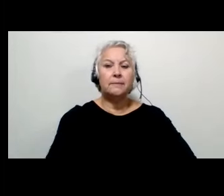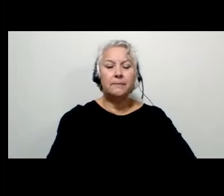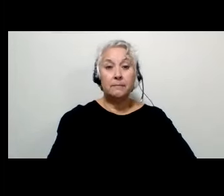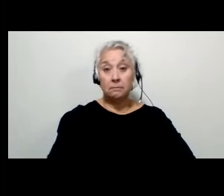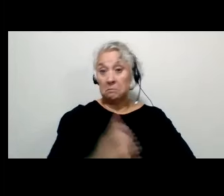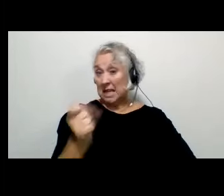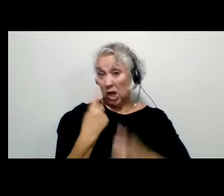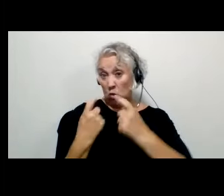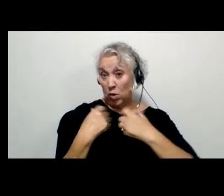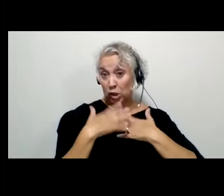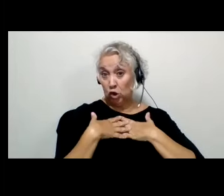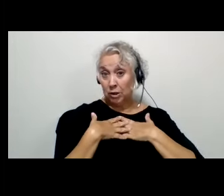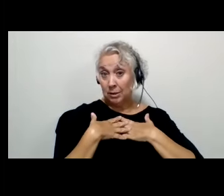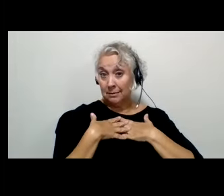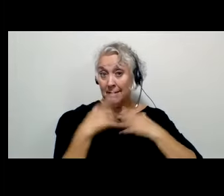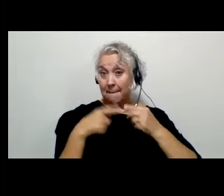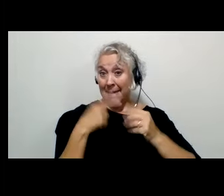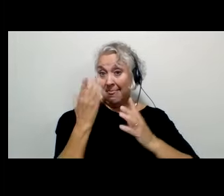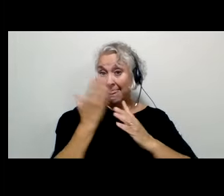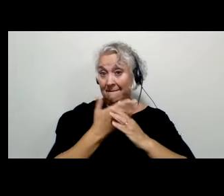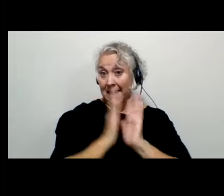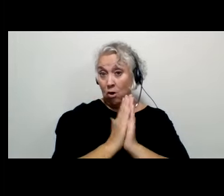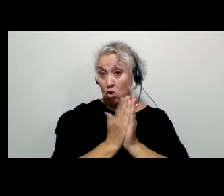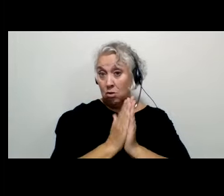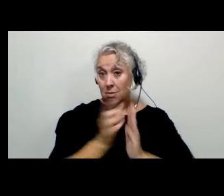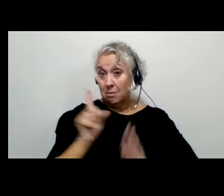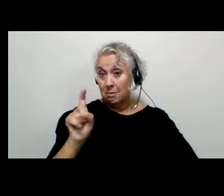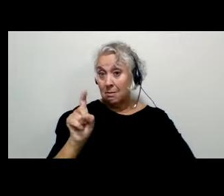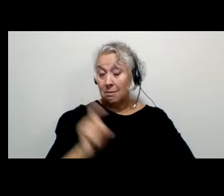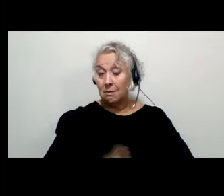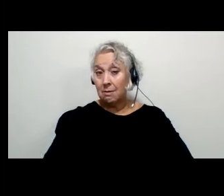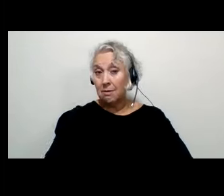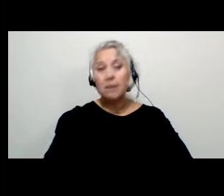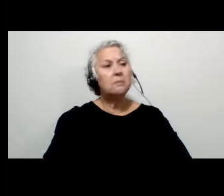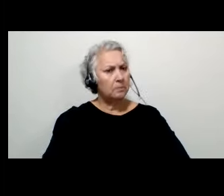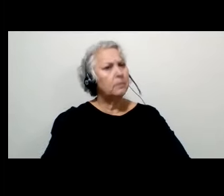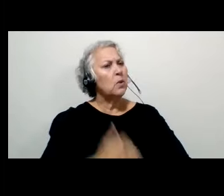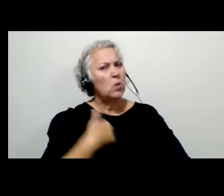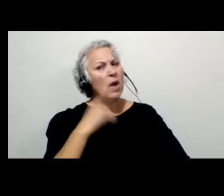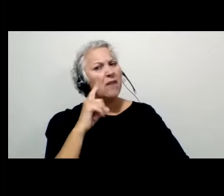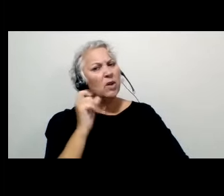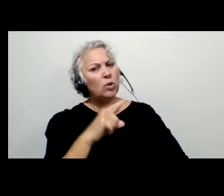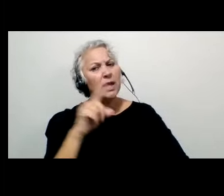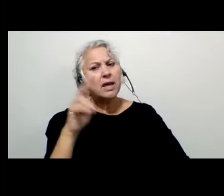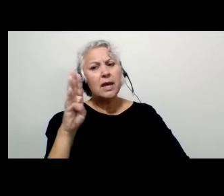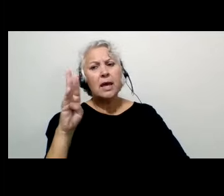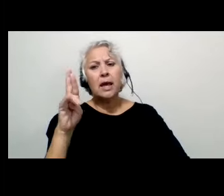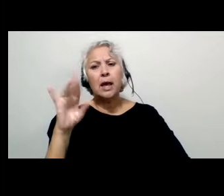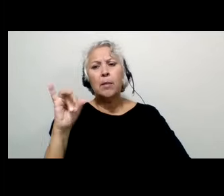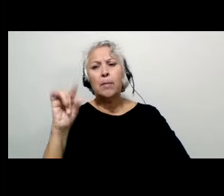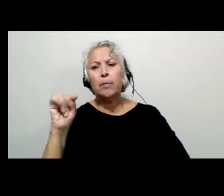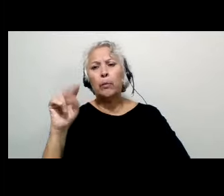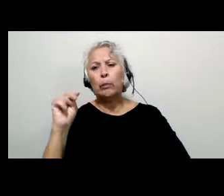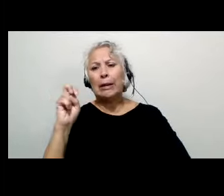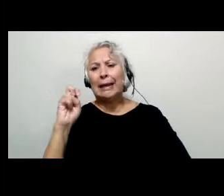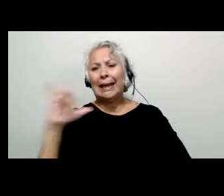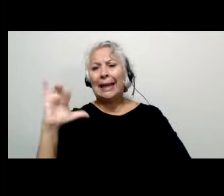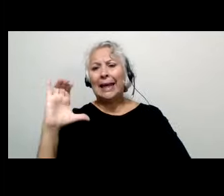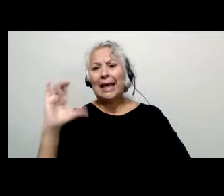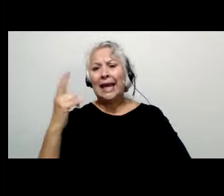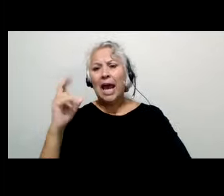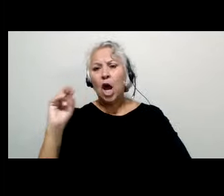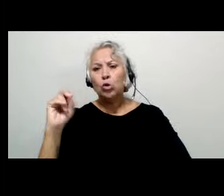any questions about the file folder activities? So we did have a question from Brittany Couch. These boxes are great.